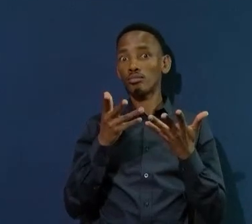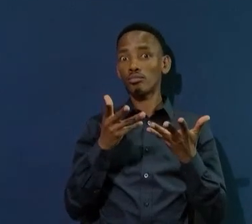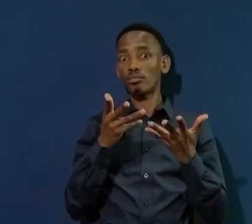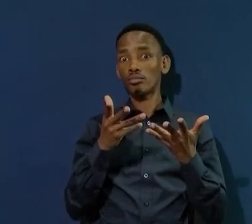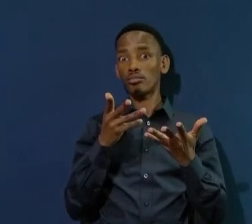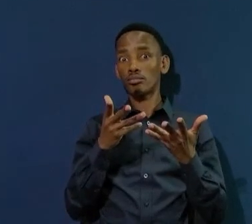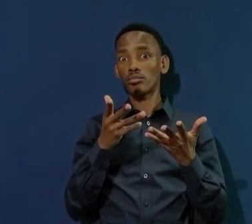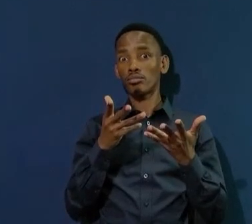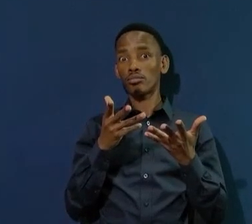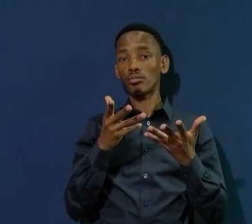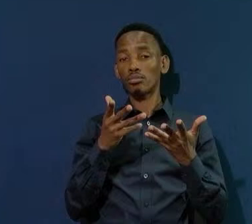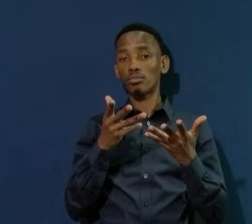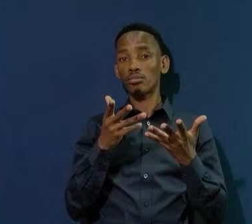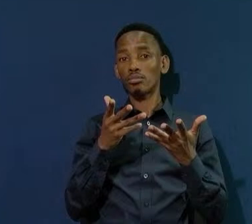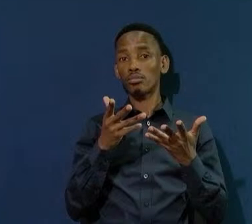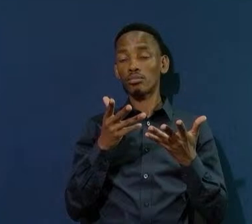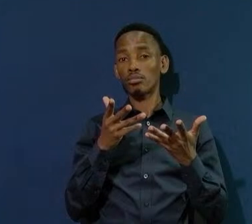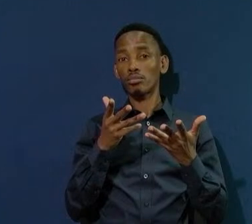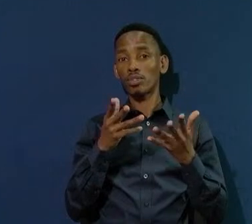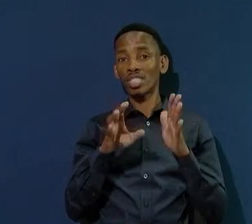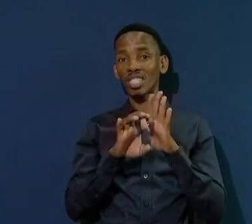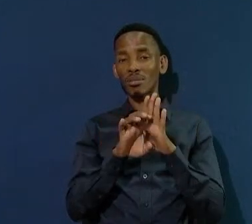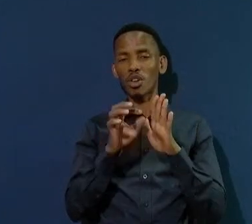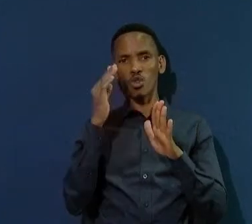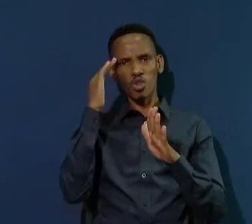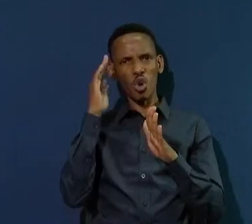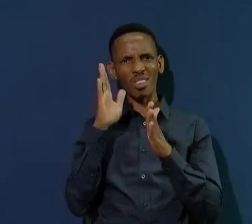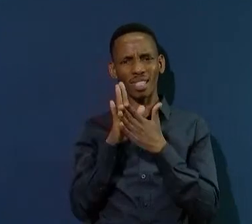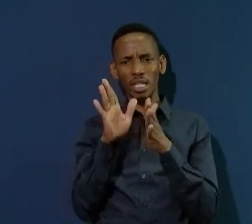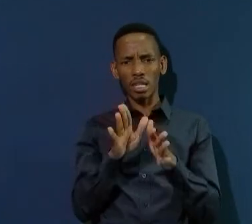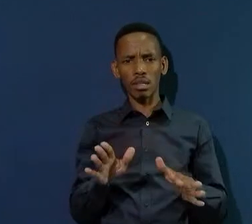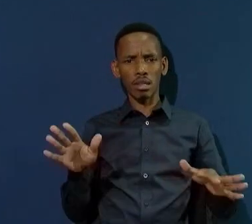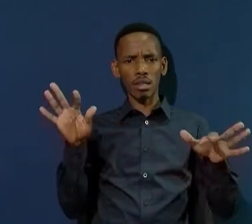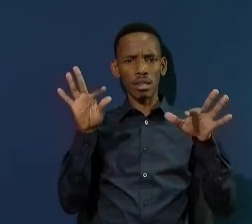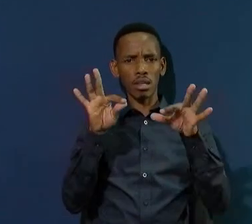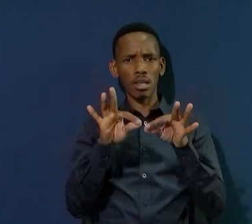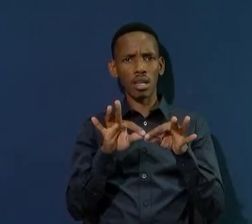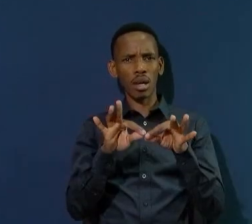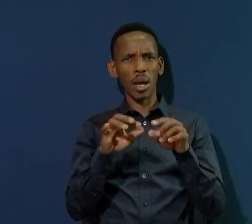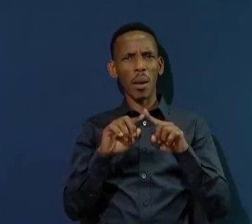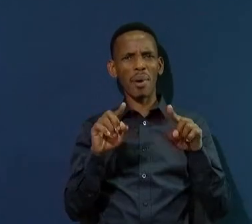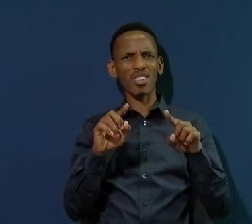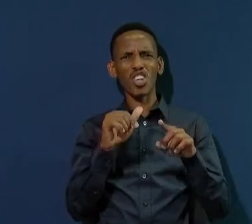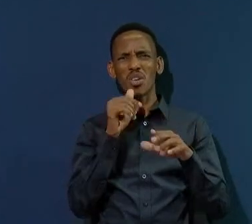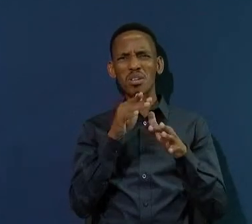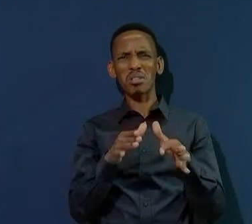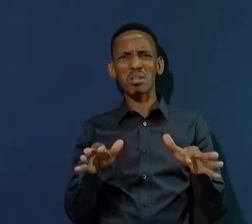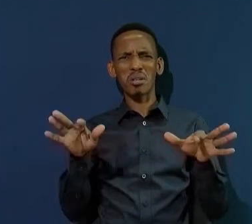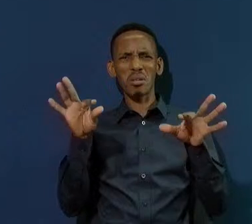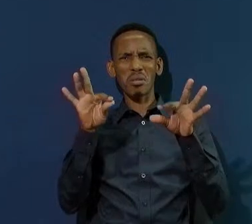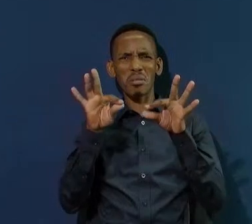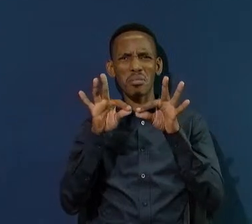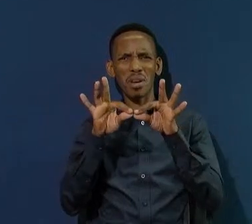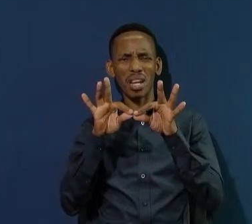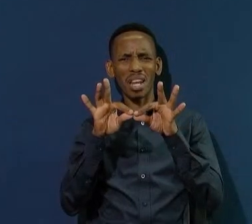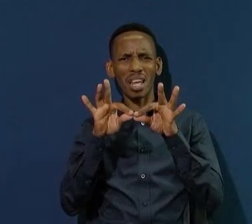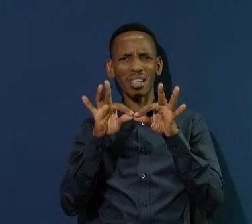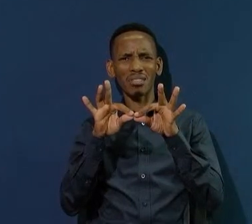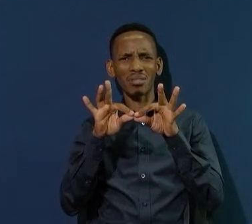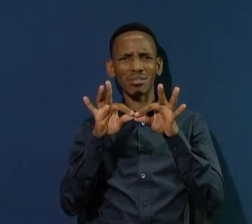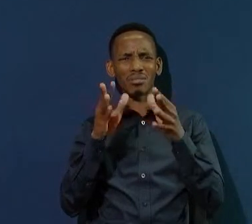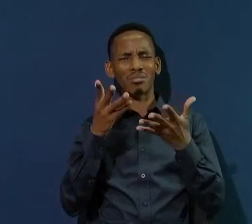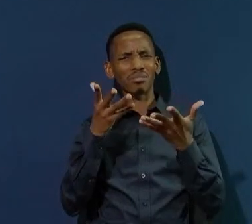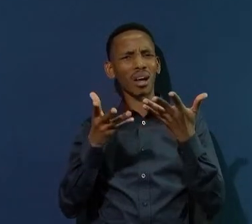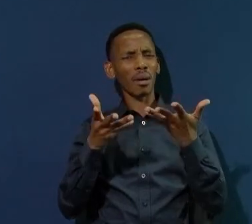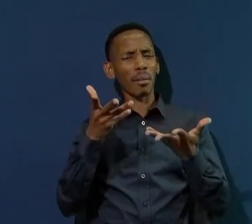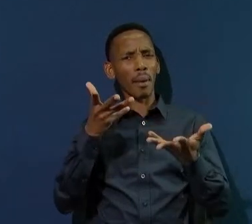itima sengwe se leng gore se botlhokwa mme ga se botlhokwa go phala kgang ya gore ebe